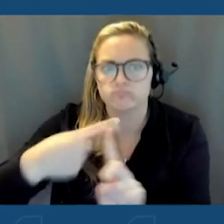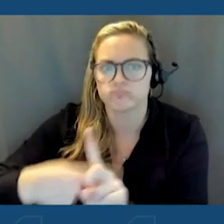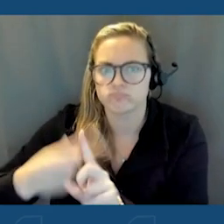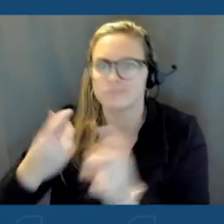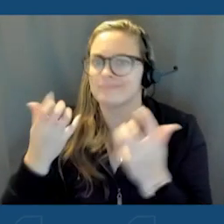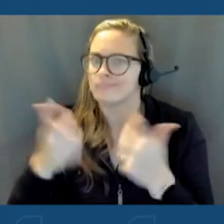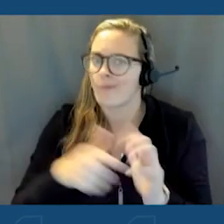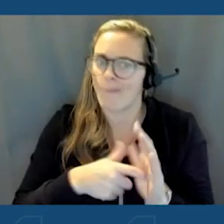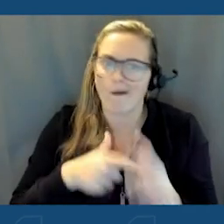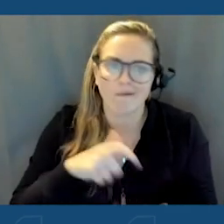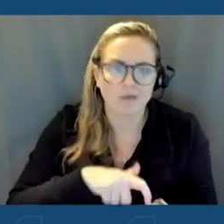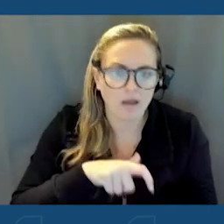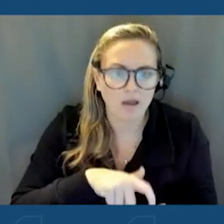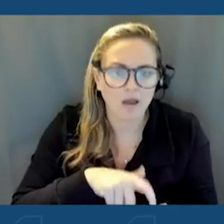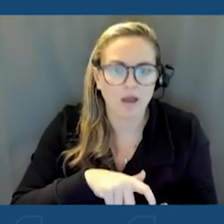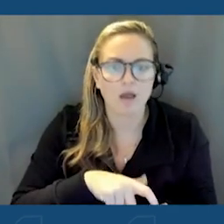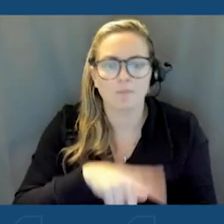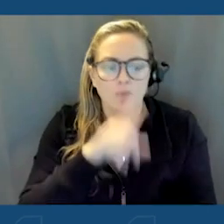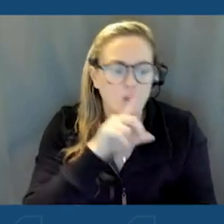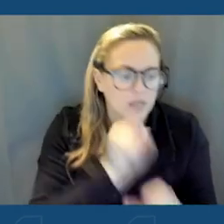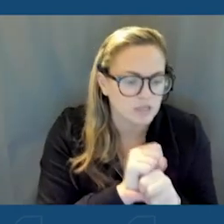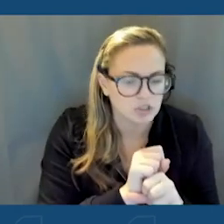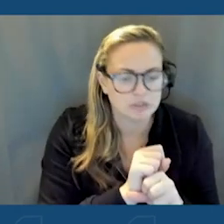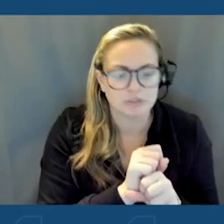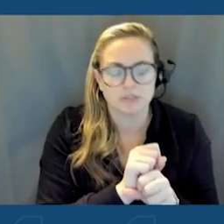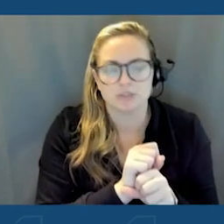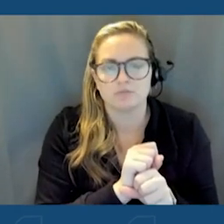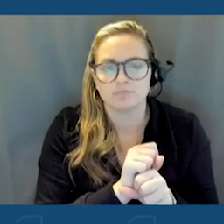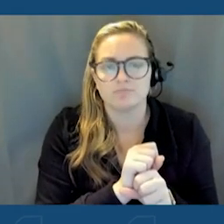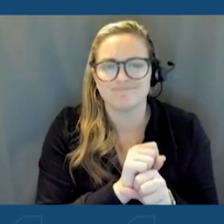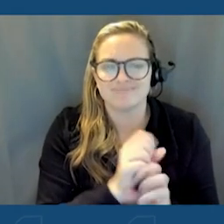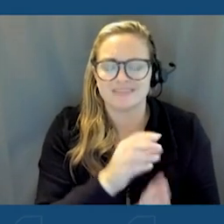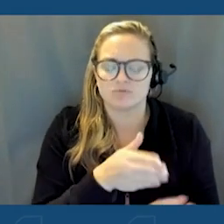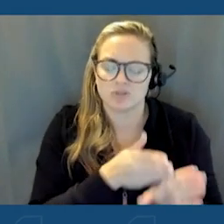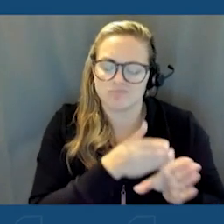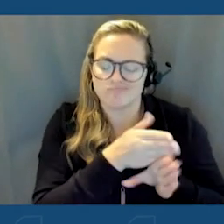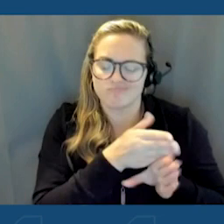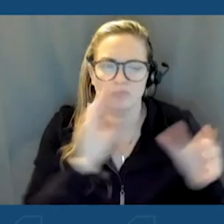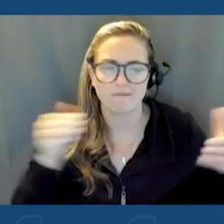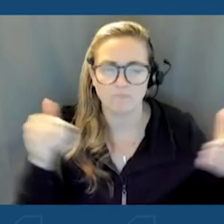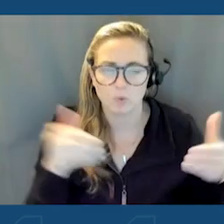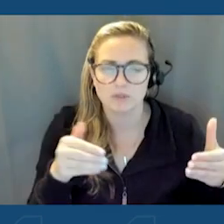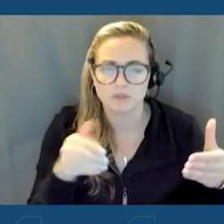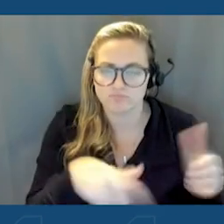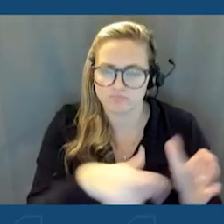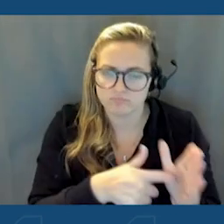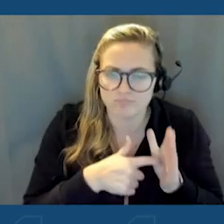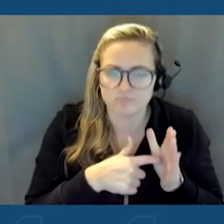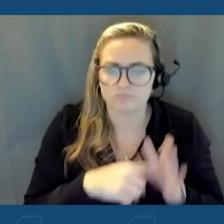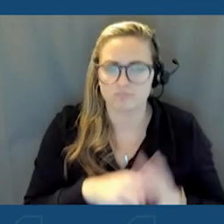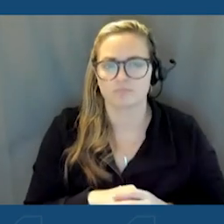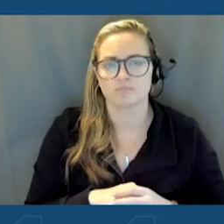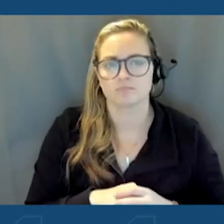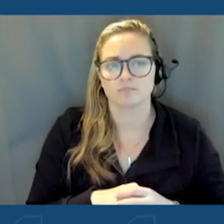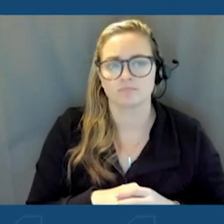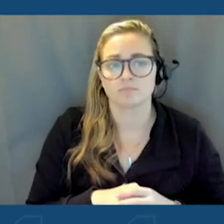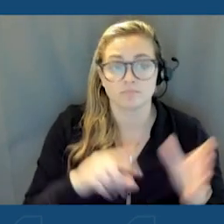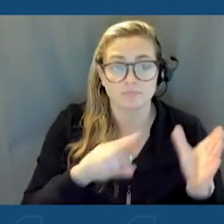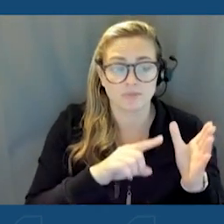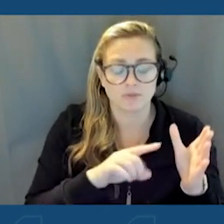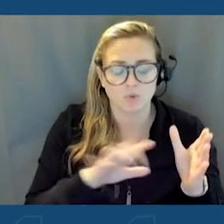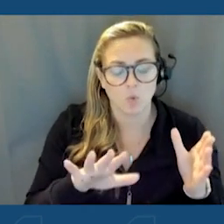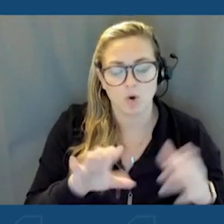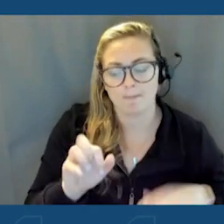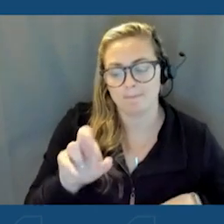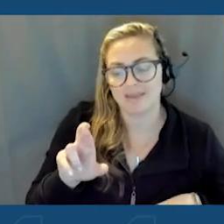time, dedication, and a special focus to do this. And Major